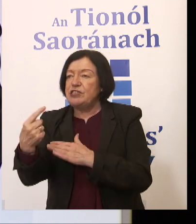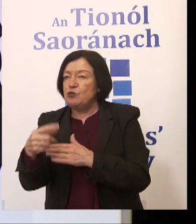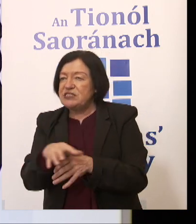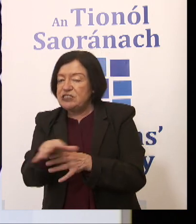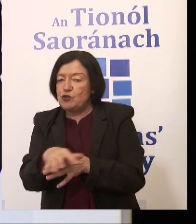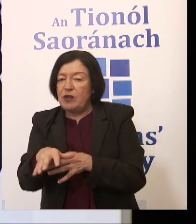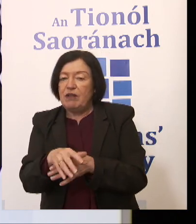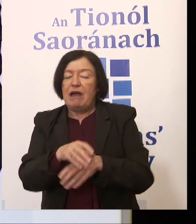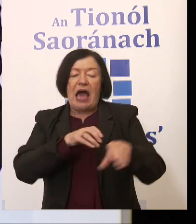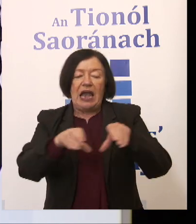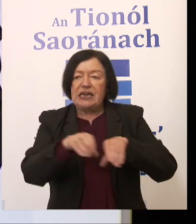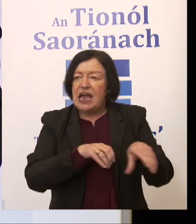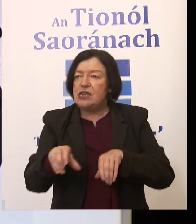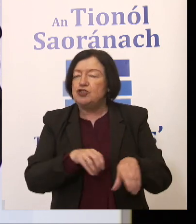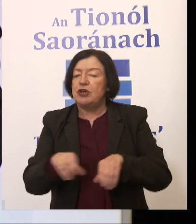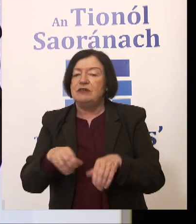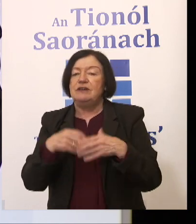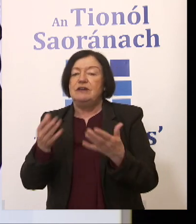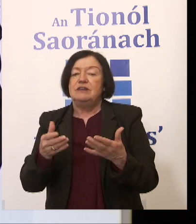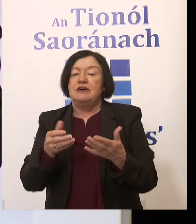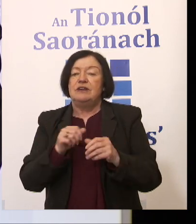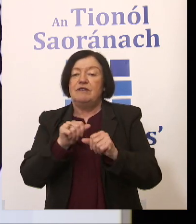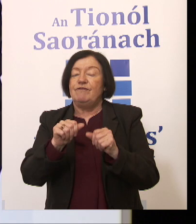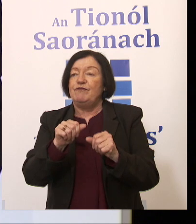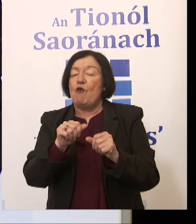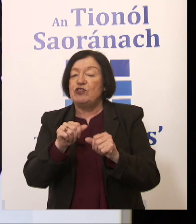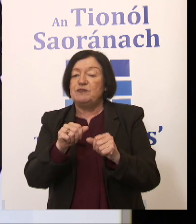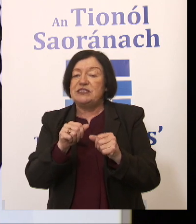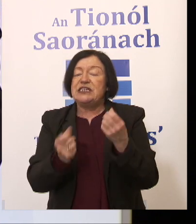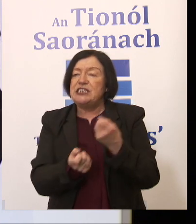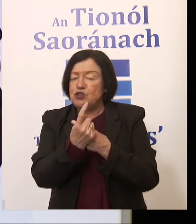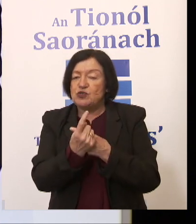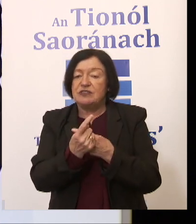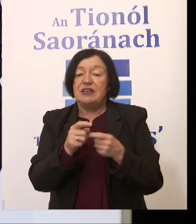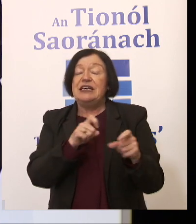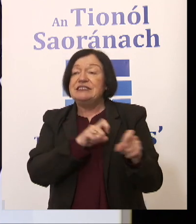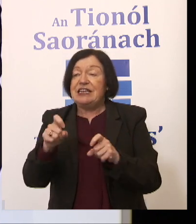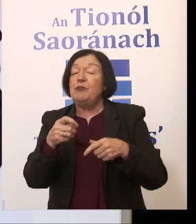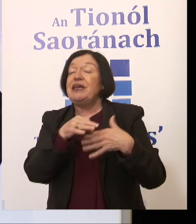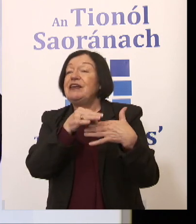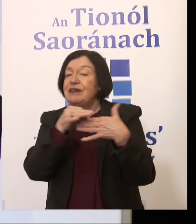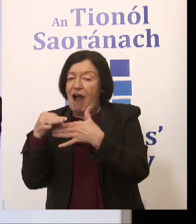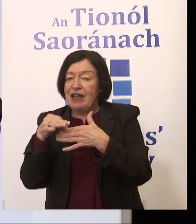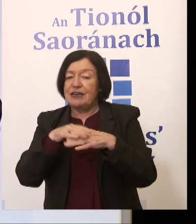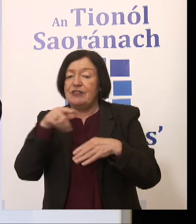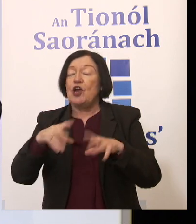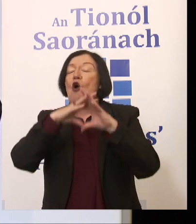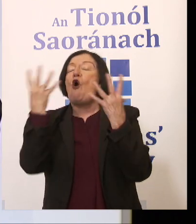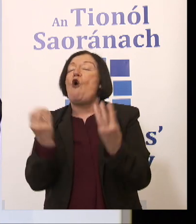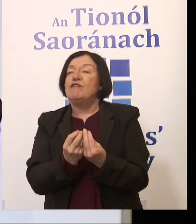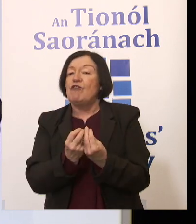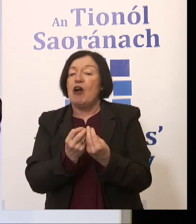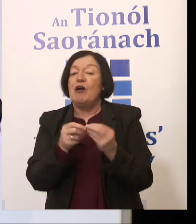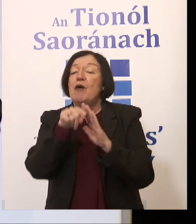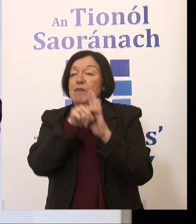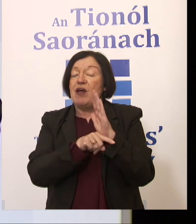cases, allocations, enforcement matters, and so on, still being guided in the context of the overall